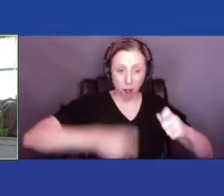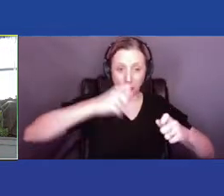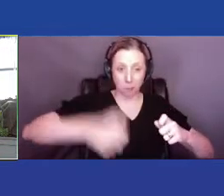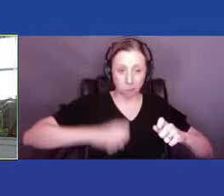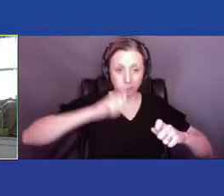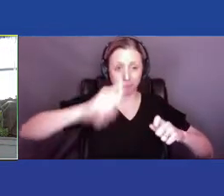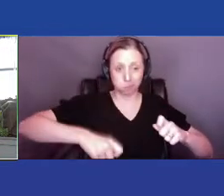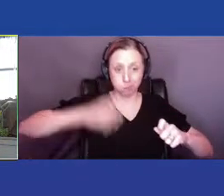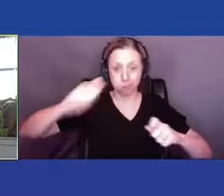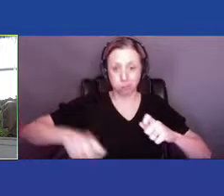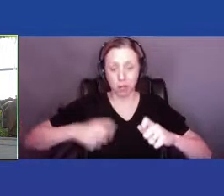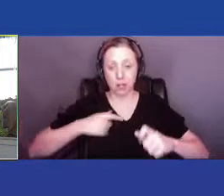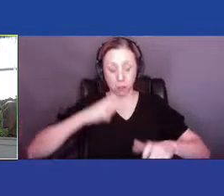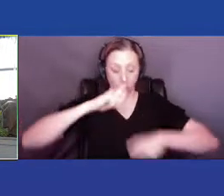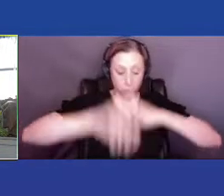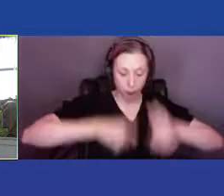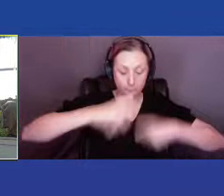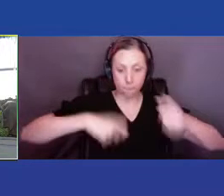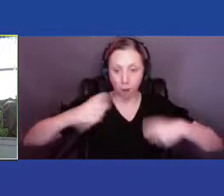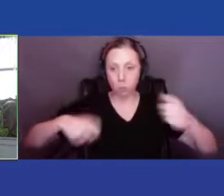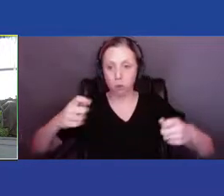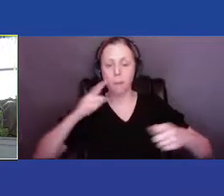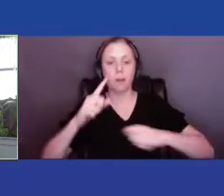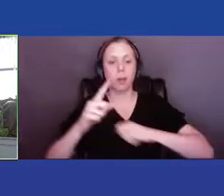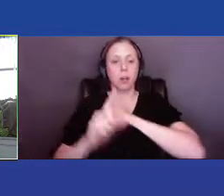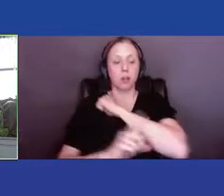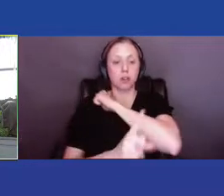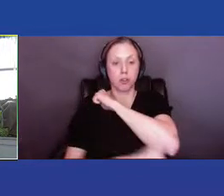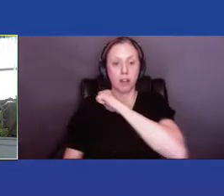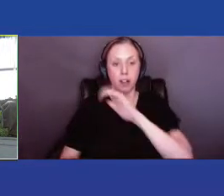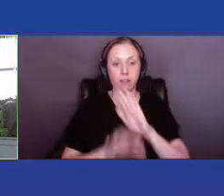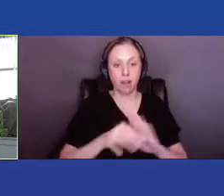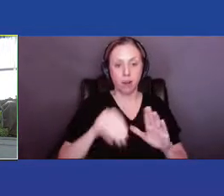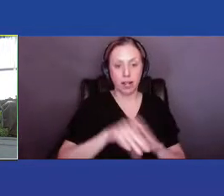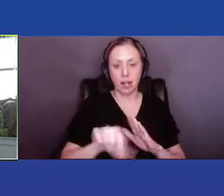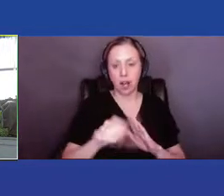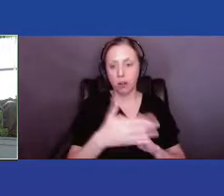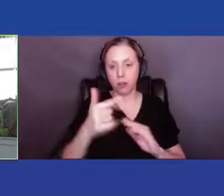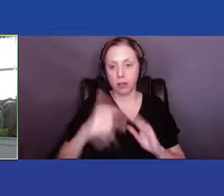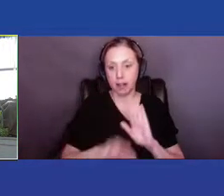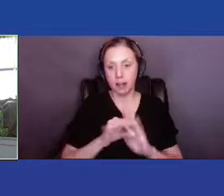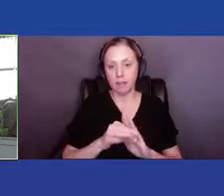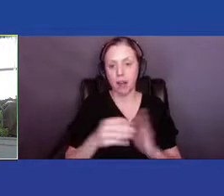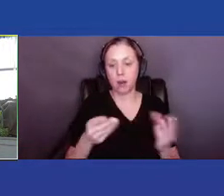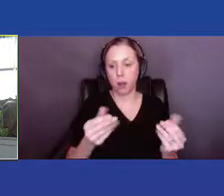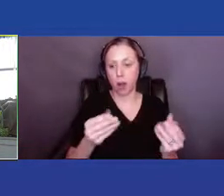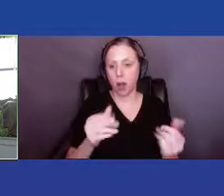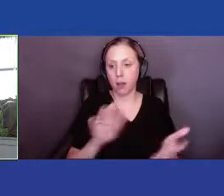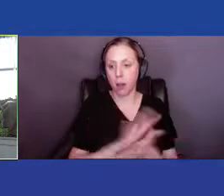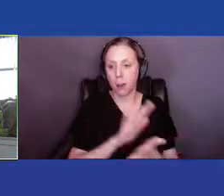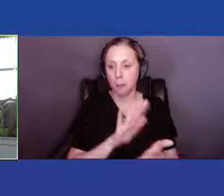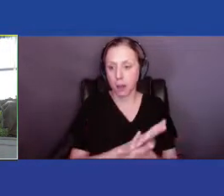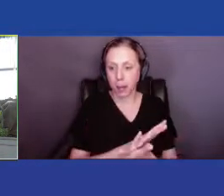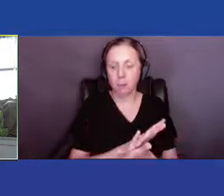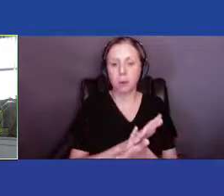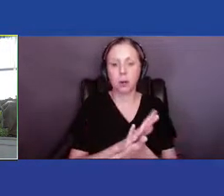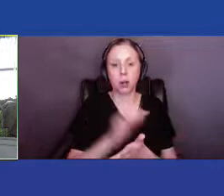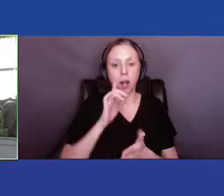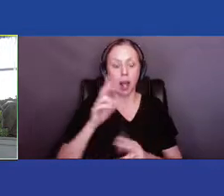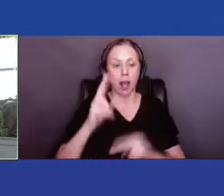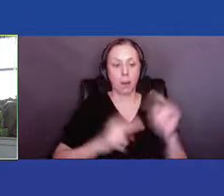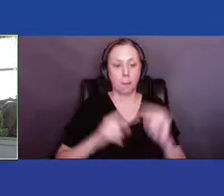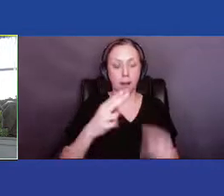wrapping trash that I found in other kinds of skins that I found, cloth and paper and cardboard, and building a hut